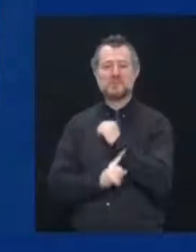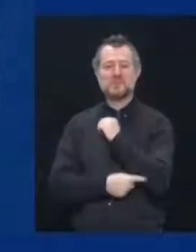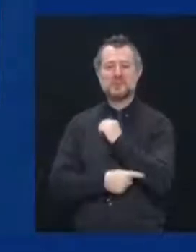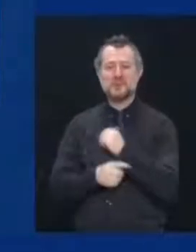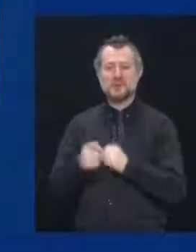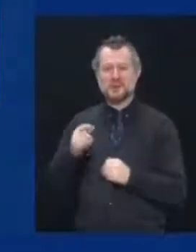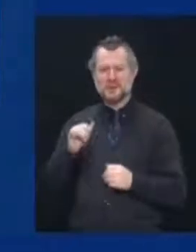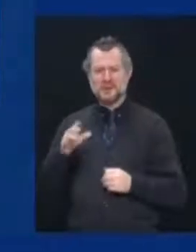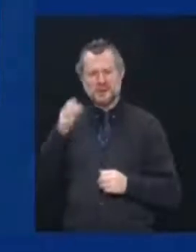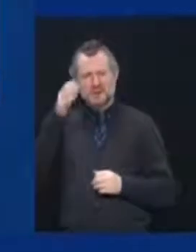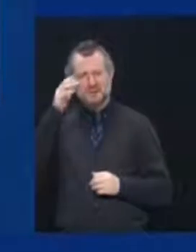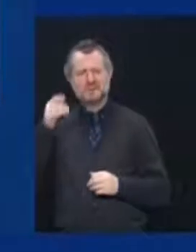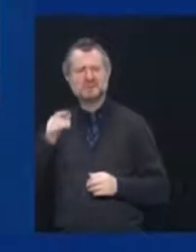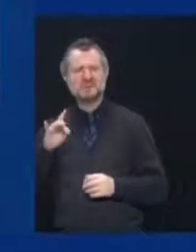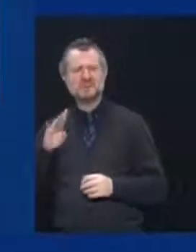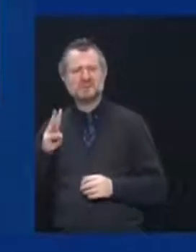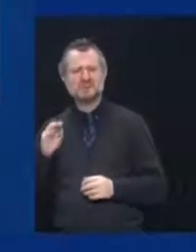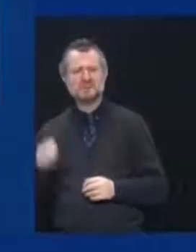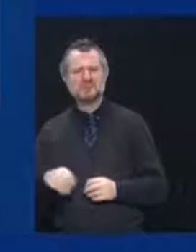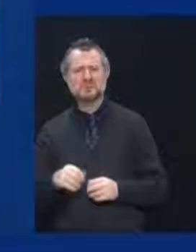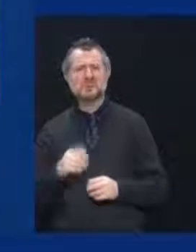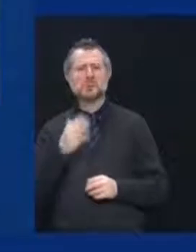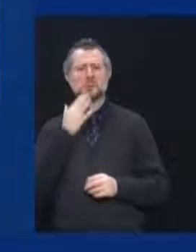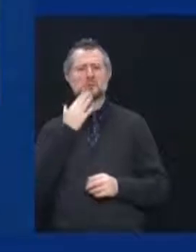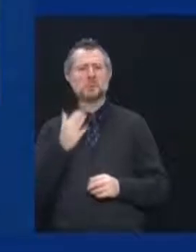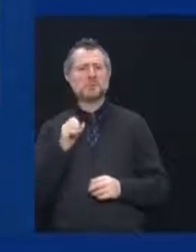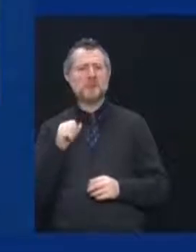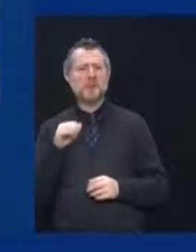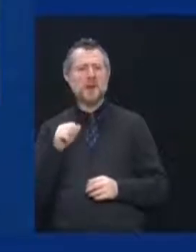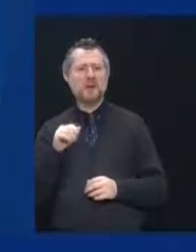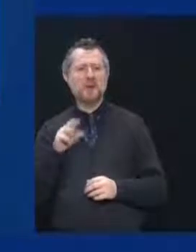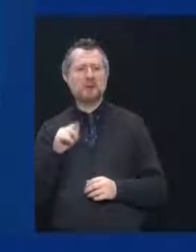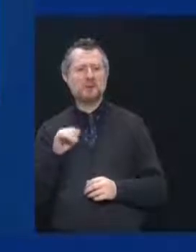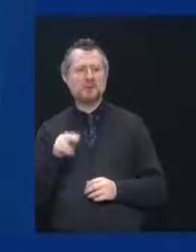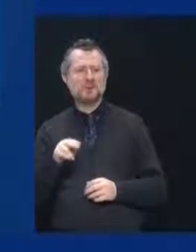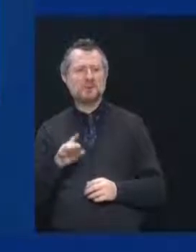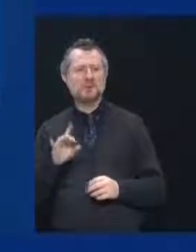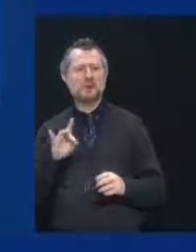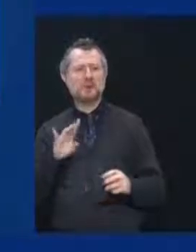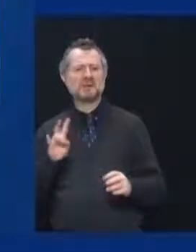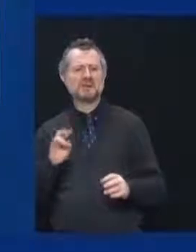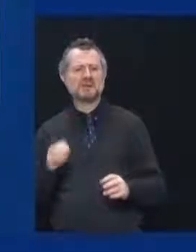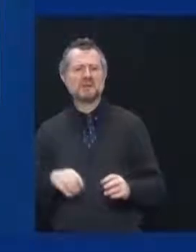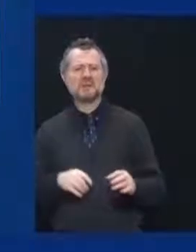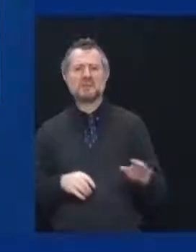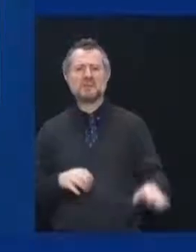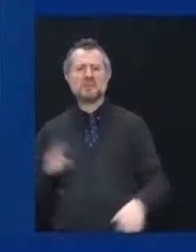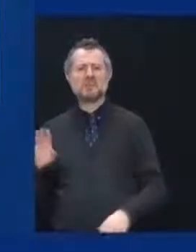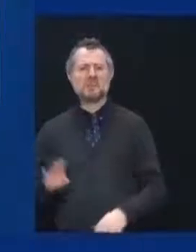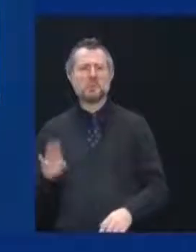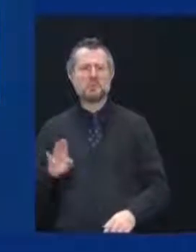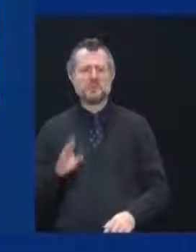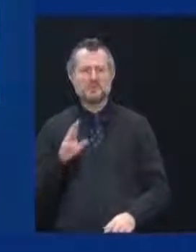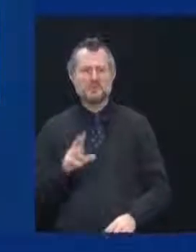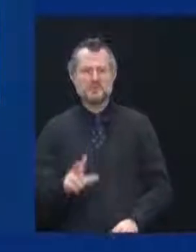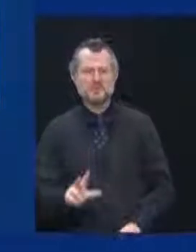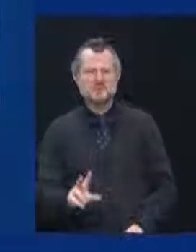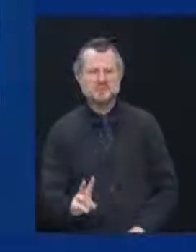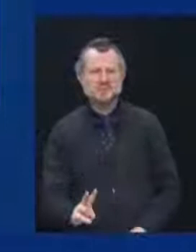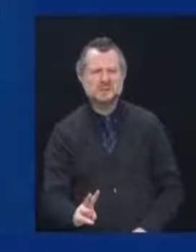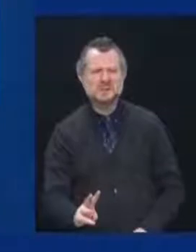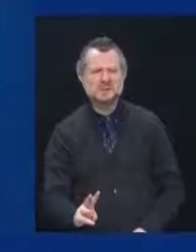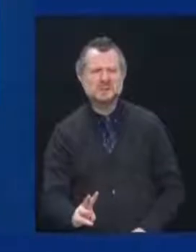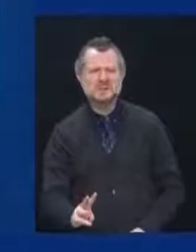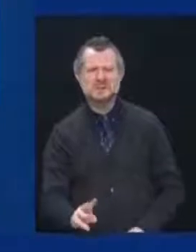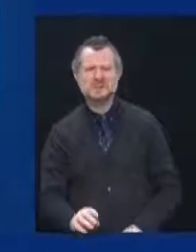Good Samaritan of Suffern, 87%. The other end, Brooklyn Hospital, 36, St. Catherine